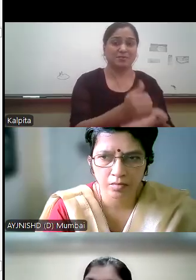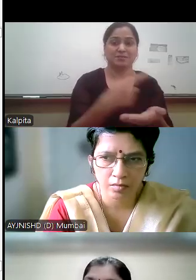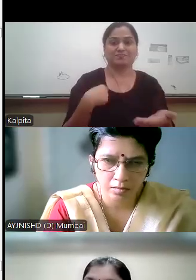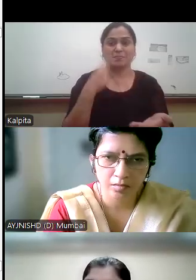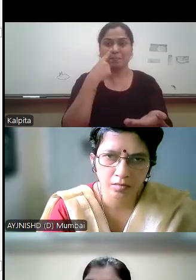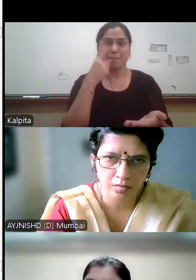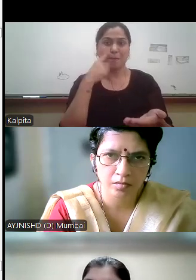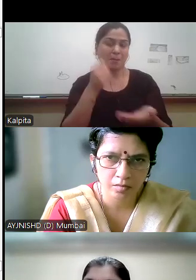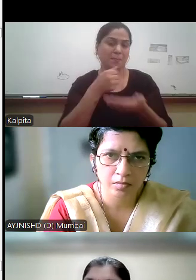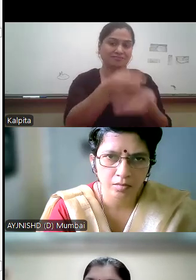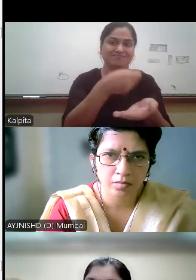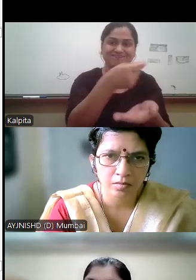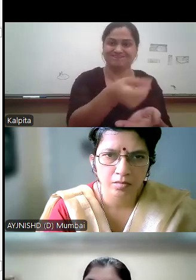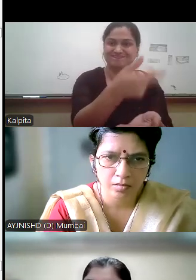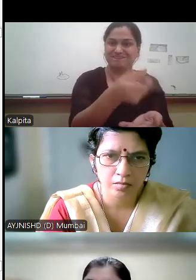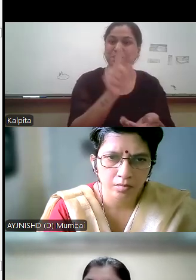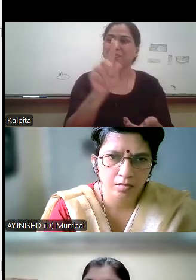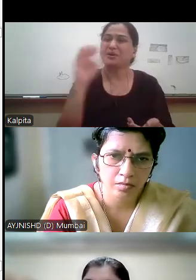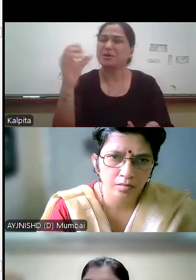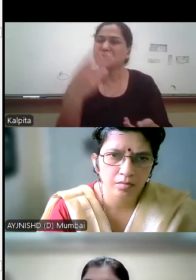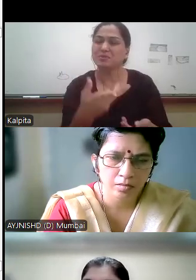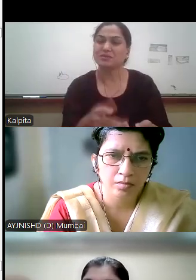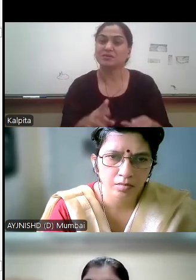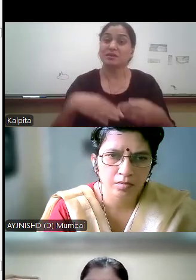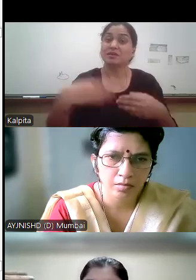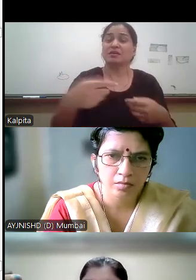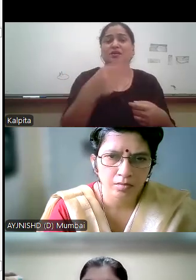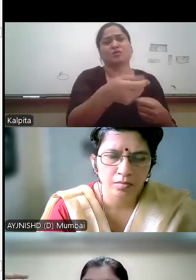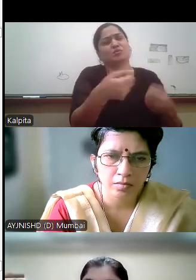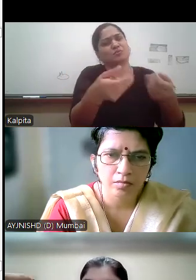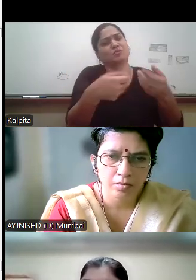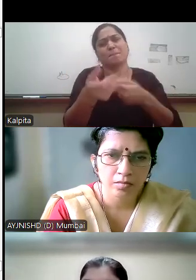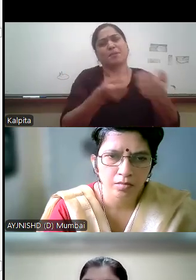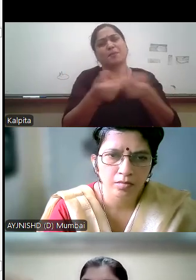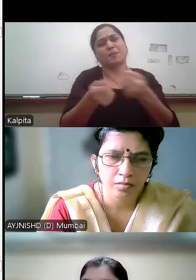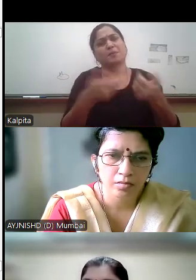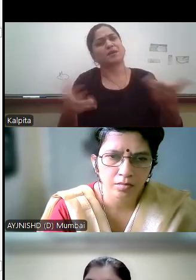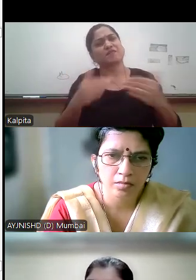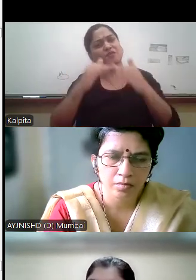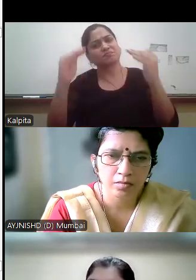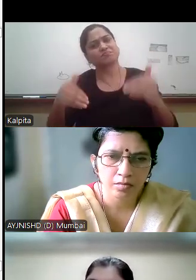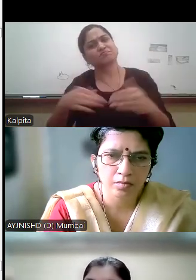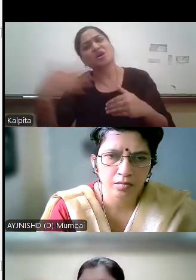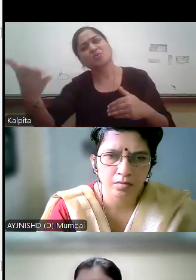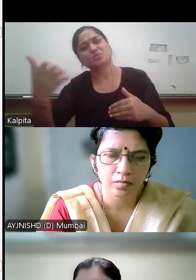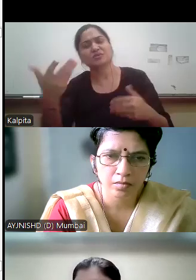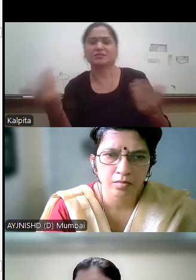help each other. There are a lot of parenting WhatsApp groups. We are online. So we can make them share their knowledge, share their